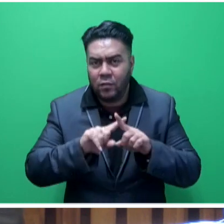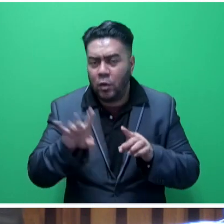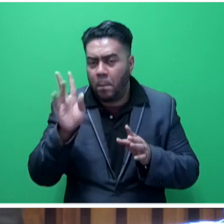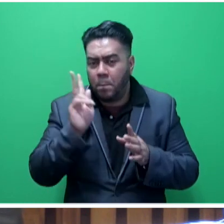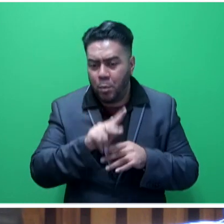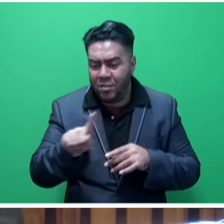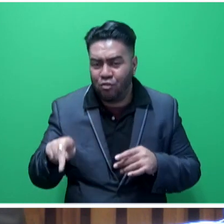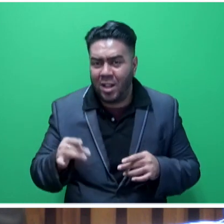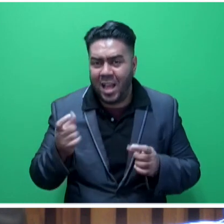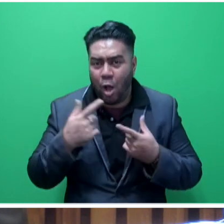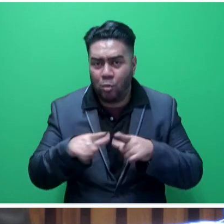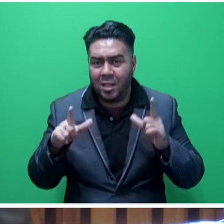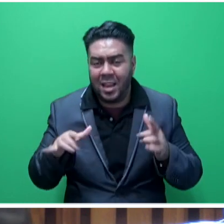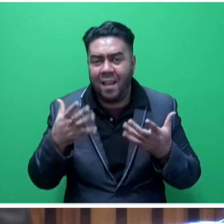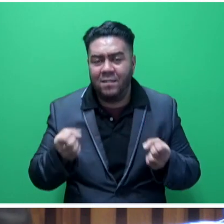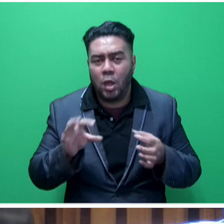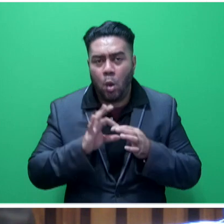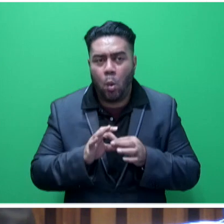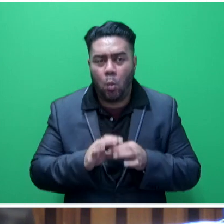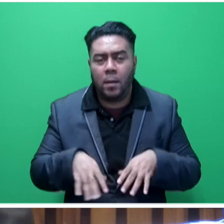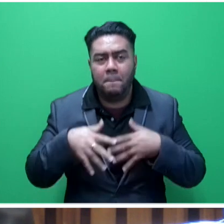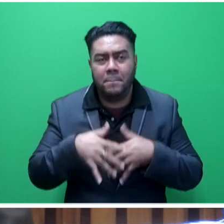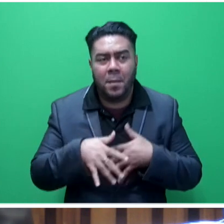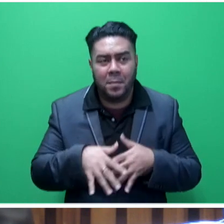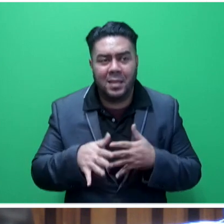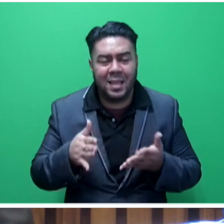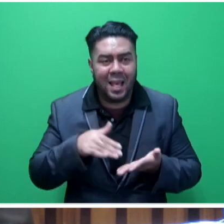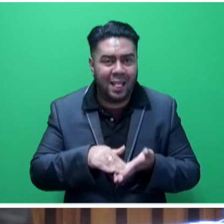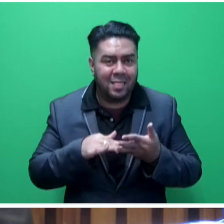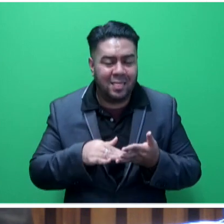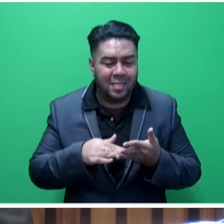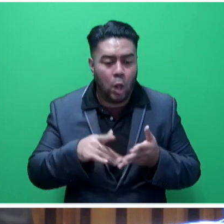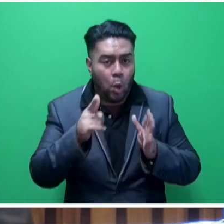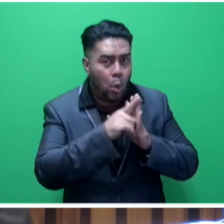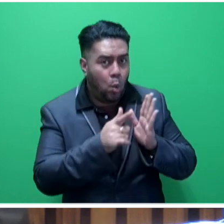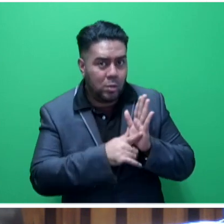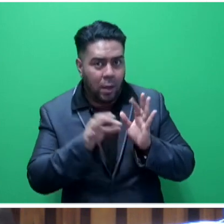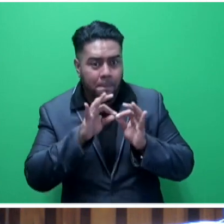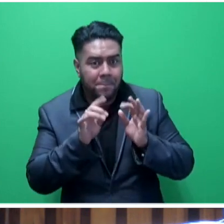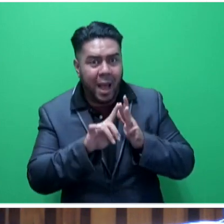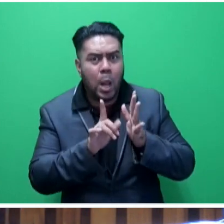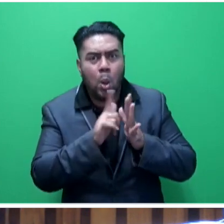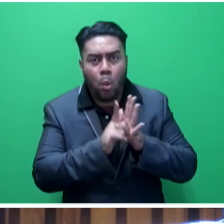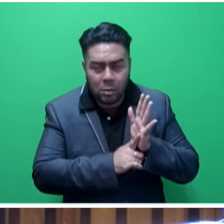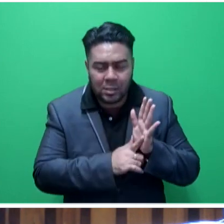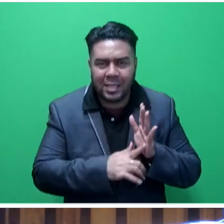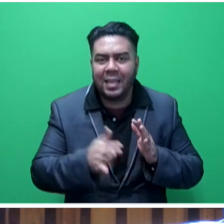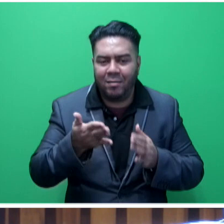different provinces that have their own public health bylaws that were put in place, most of them in